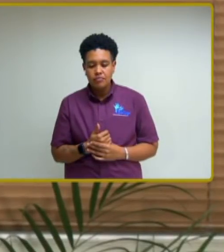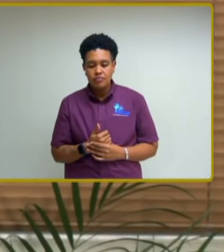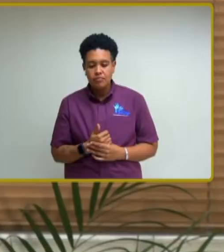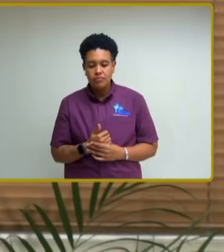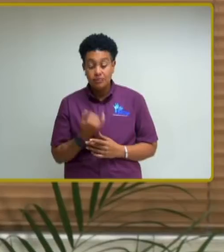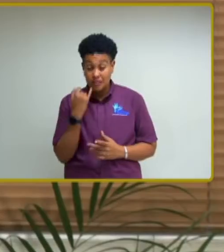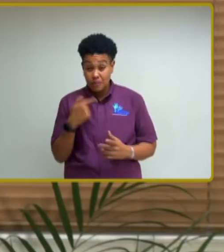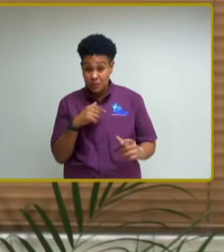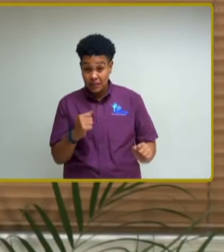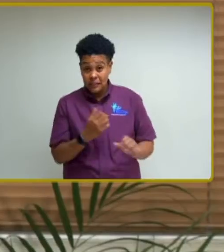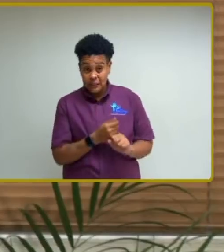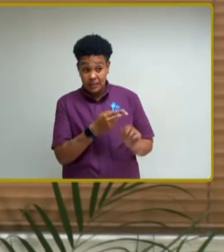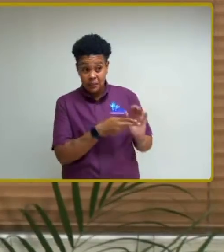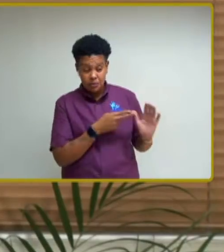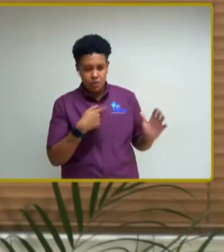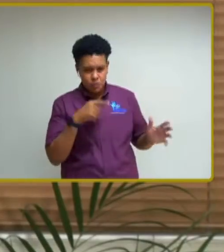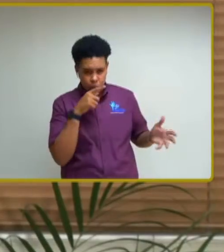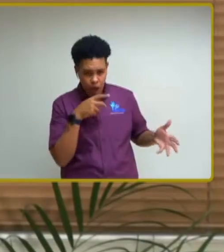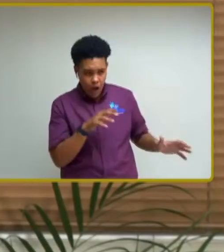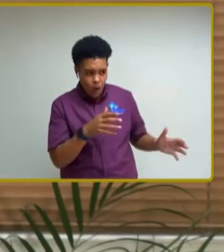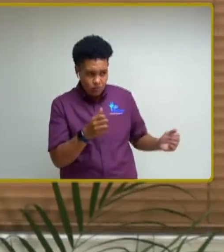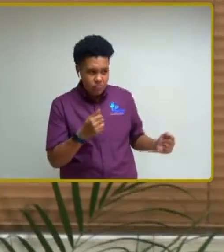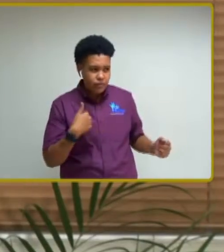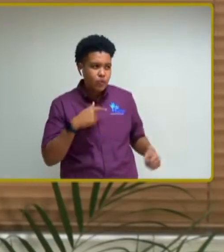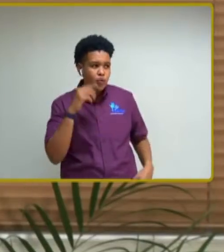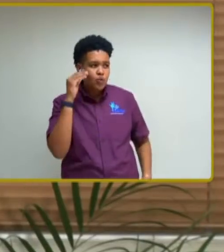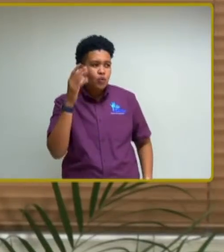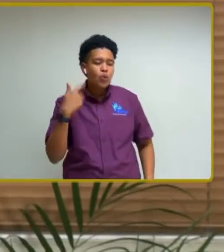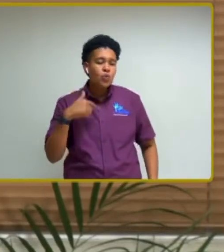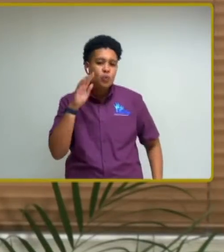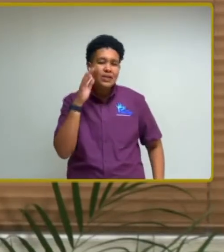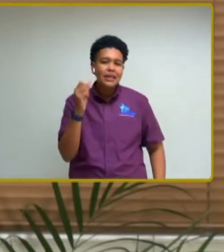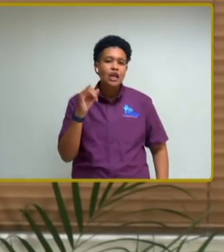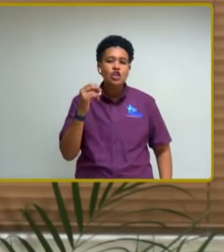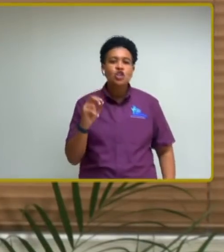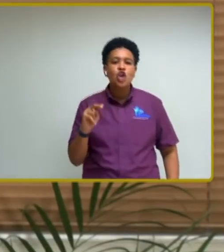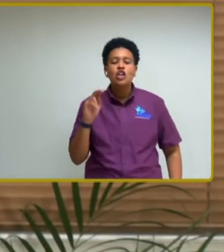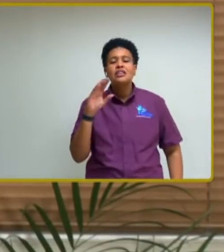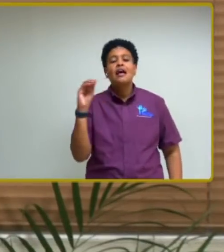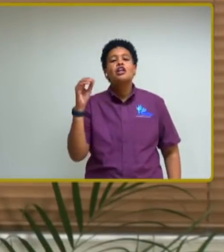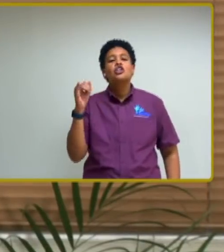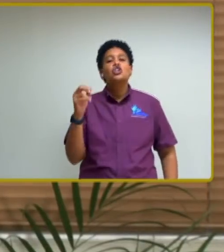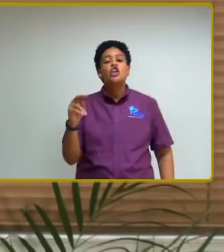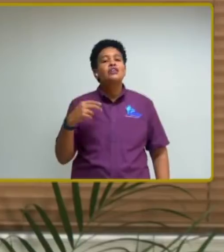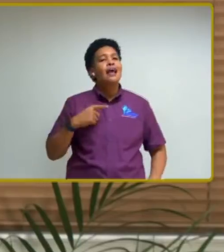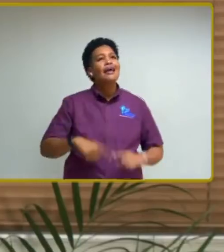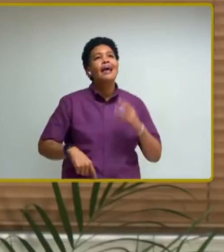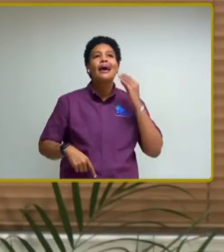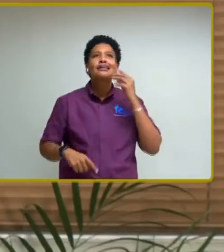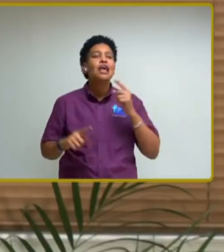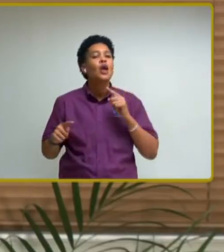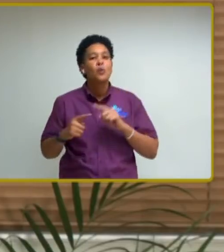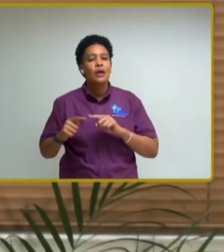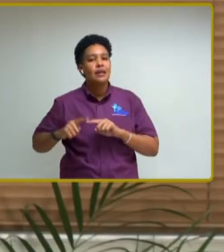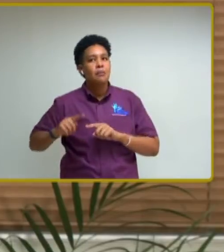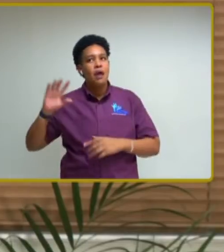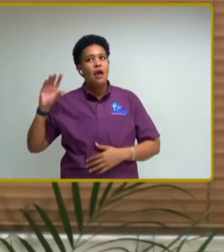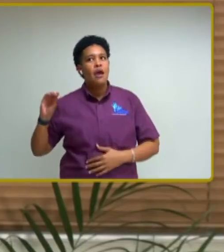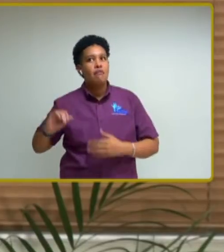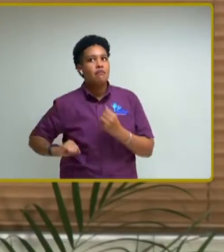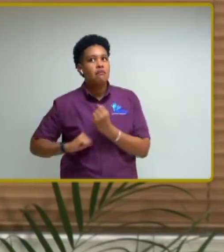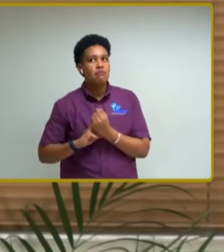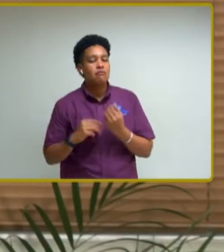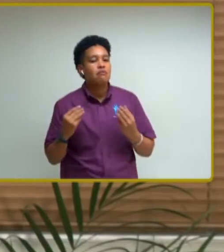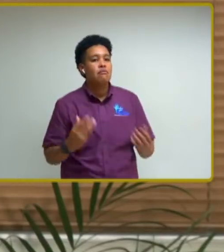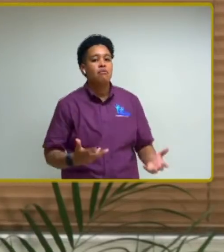we would certainly accommodate it, and we have been told that we will get some of that. I can't say when; it depends on